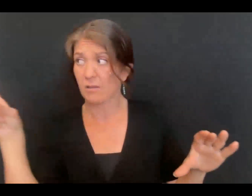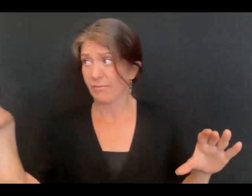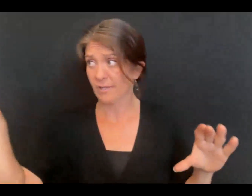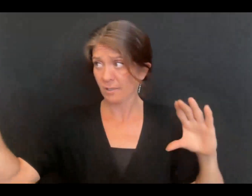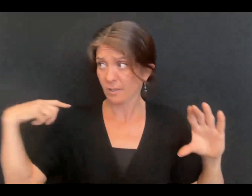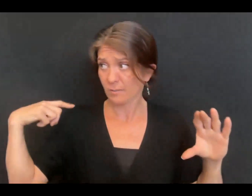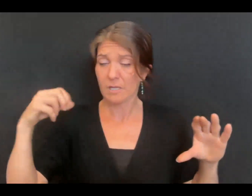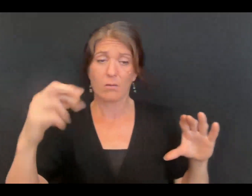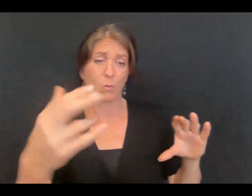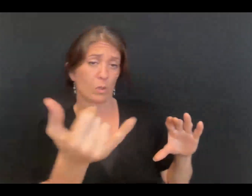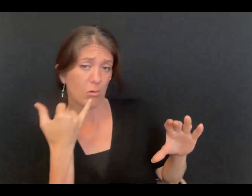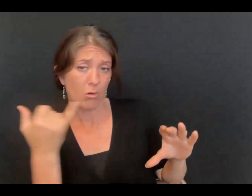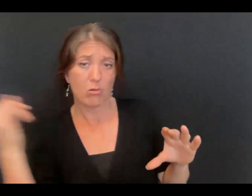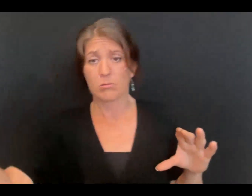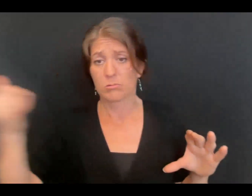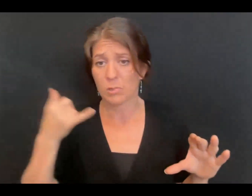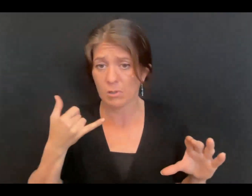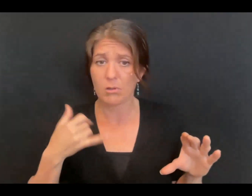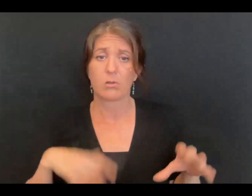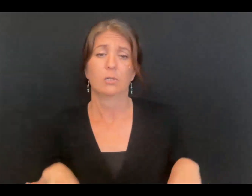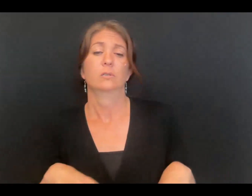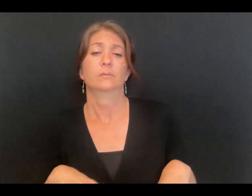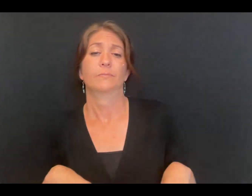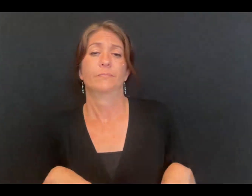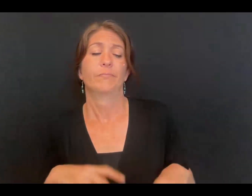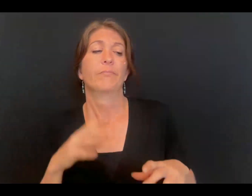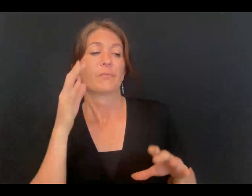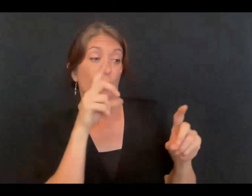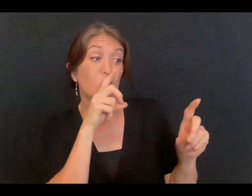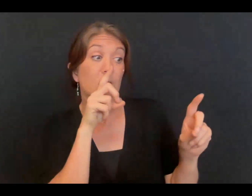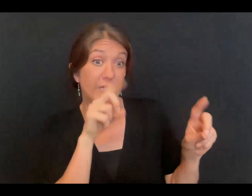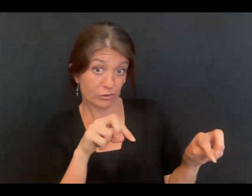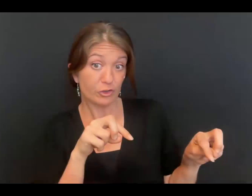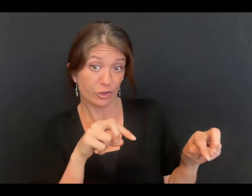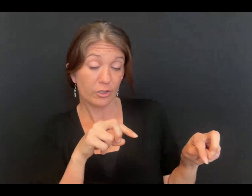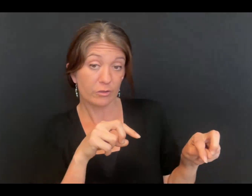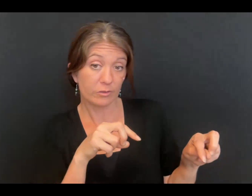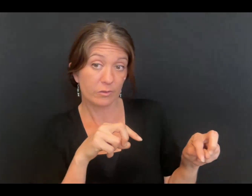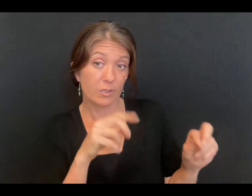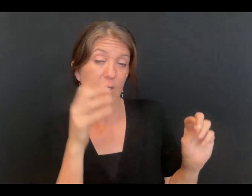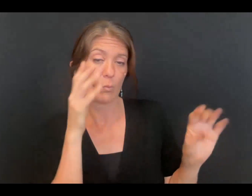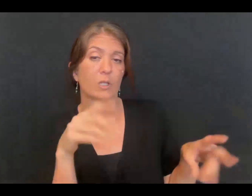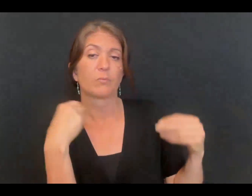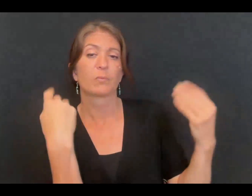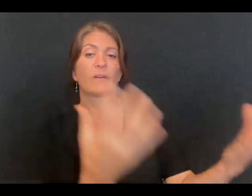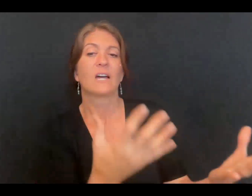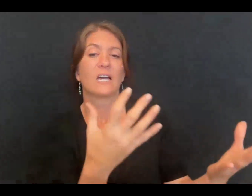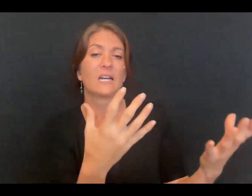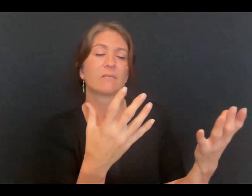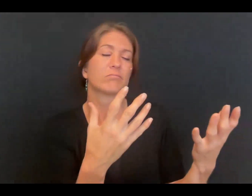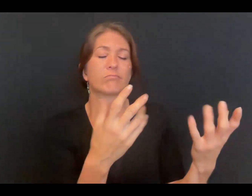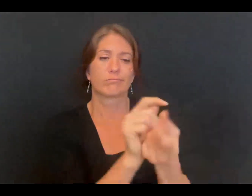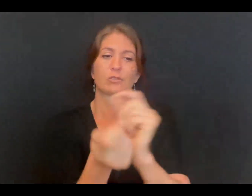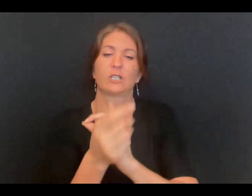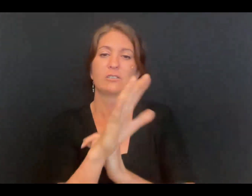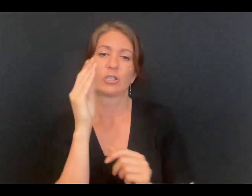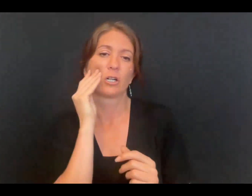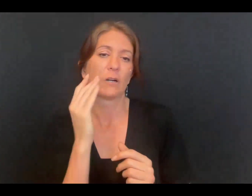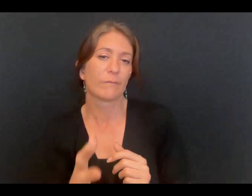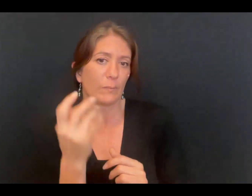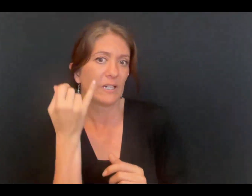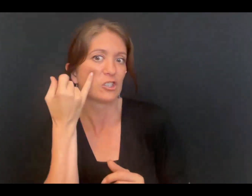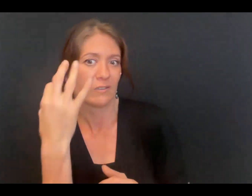us, and there's a number that they can call, and we will answer it and provide them with and update their information as